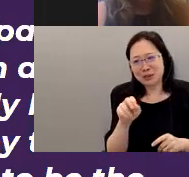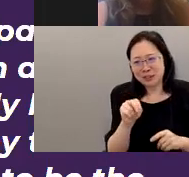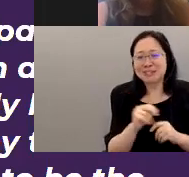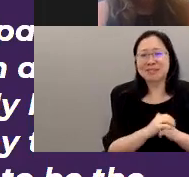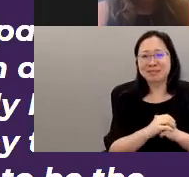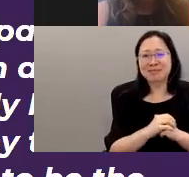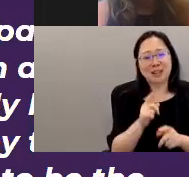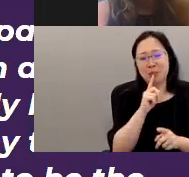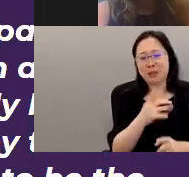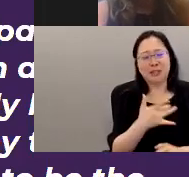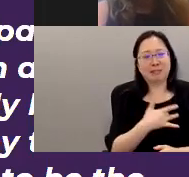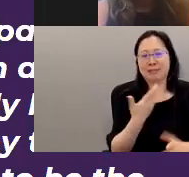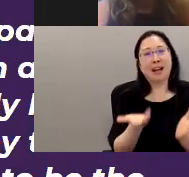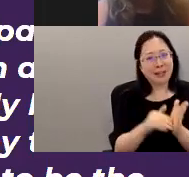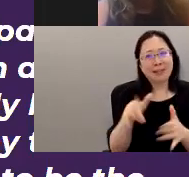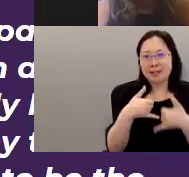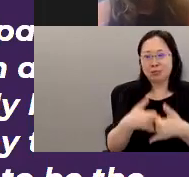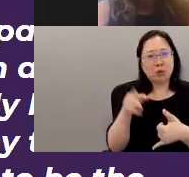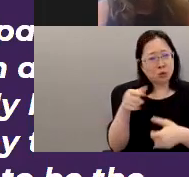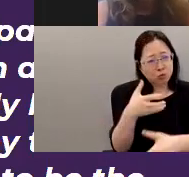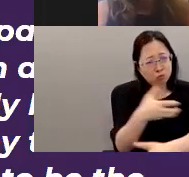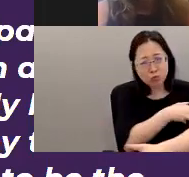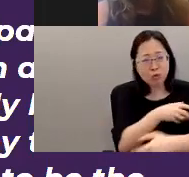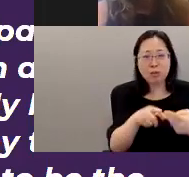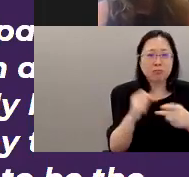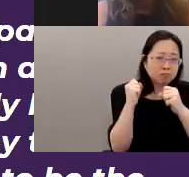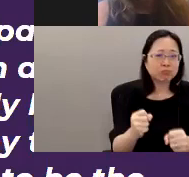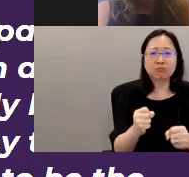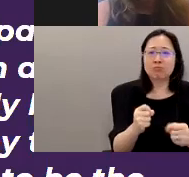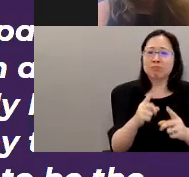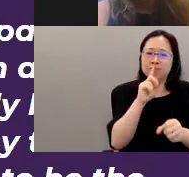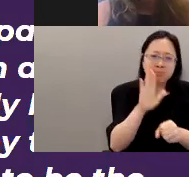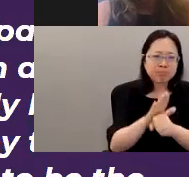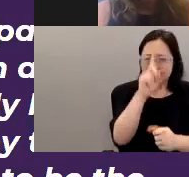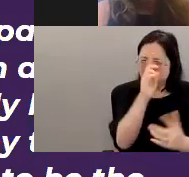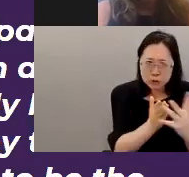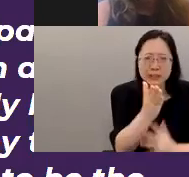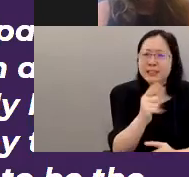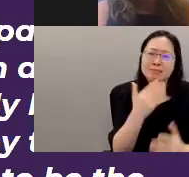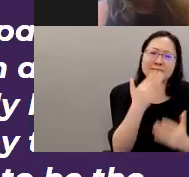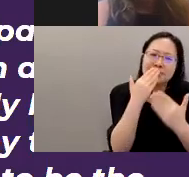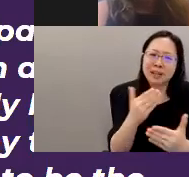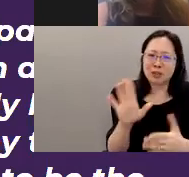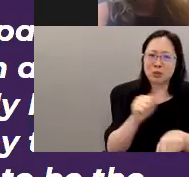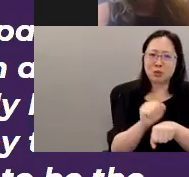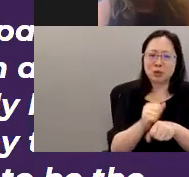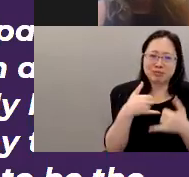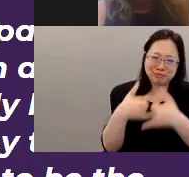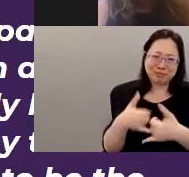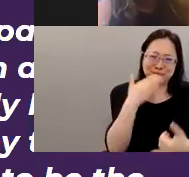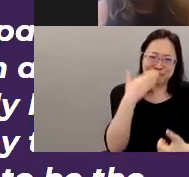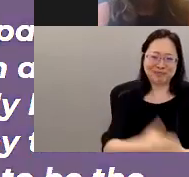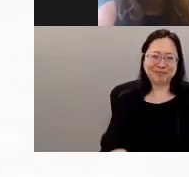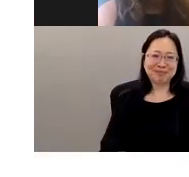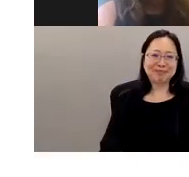my heart, well deserved. You are a strong and resilient individual. Congratulations. Thank you.